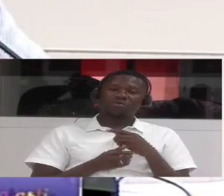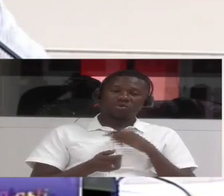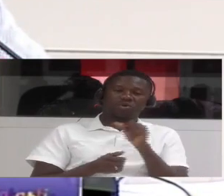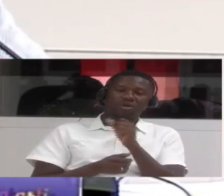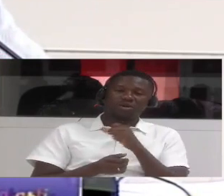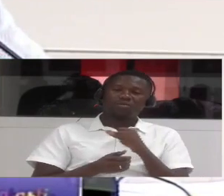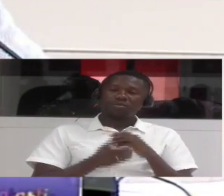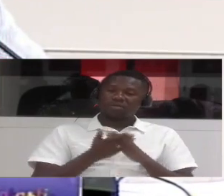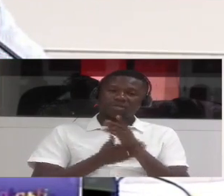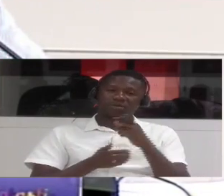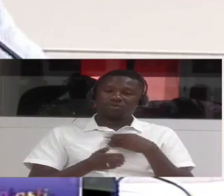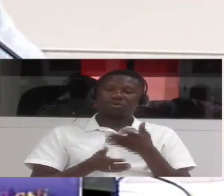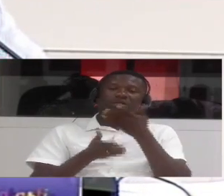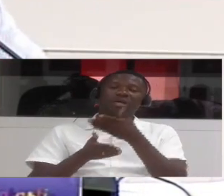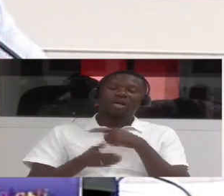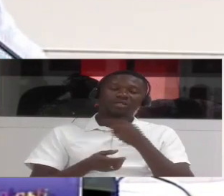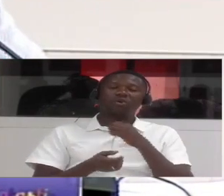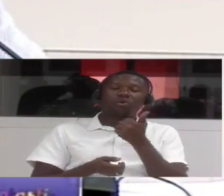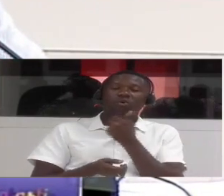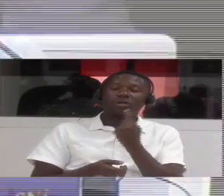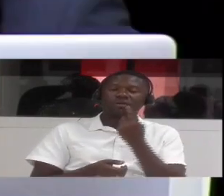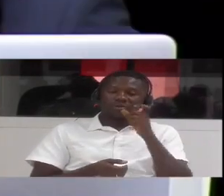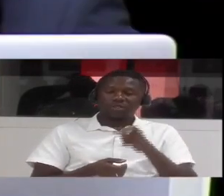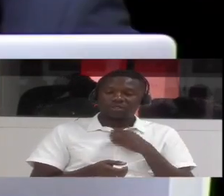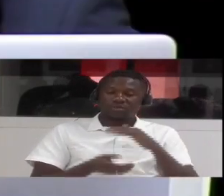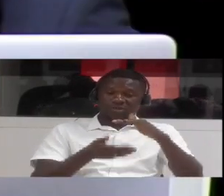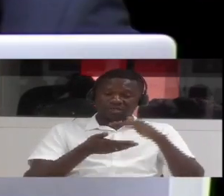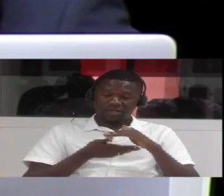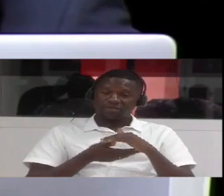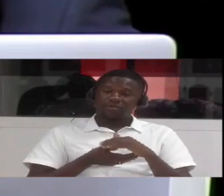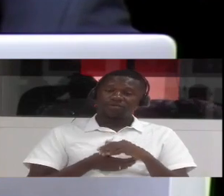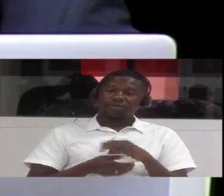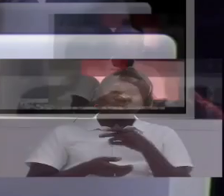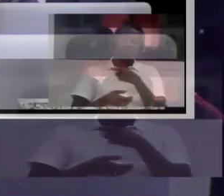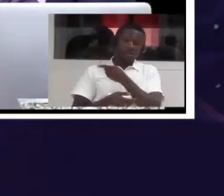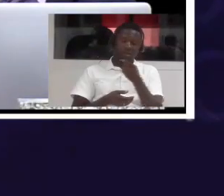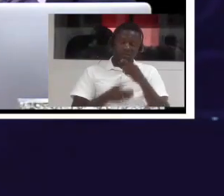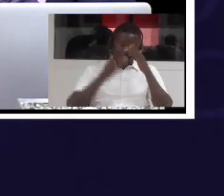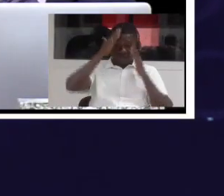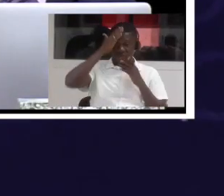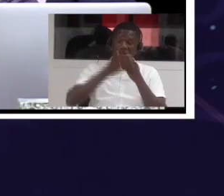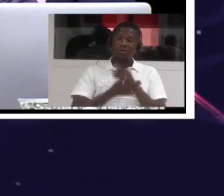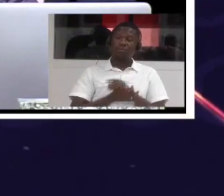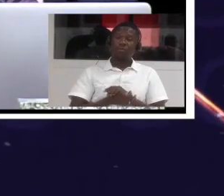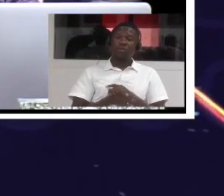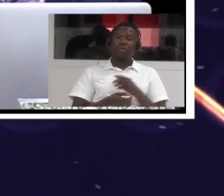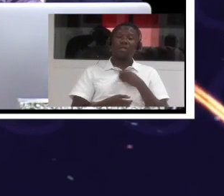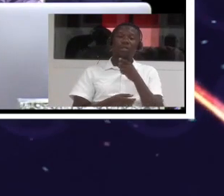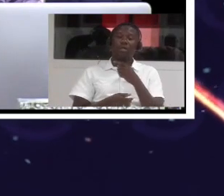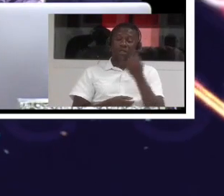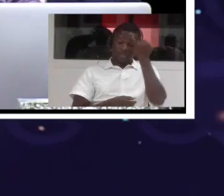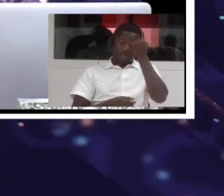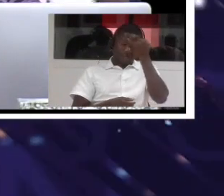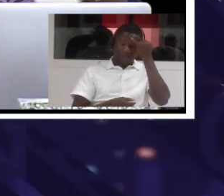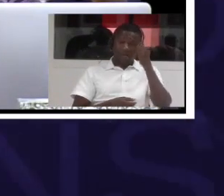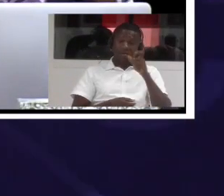He was just there as a recipient? Yeah. In fact, the Santi Isidio official, I was just having lunch with him, and I told